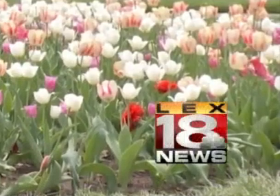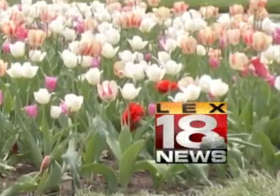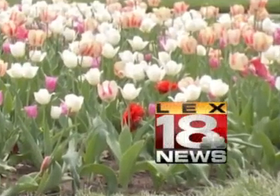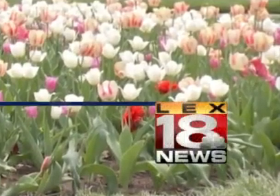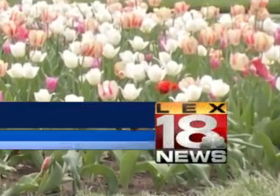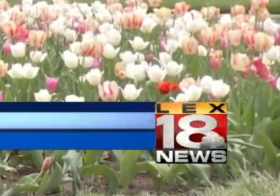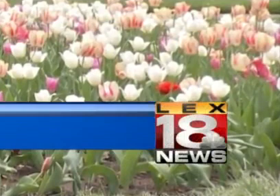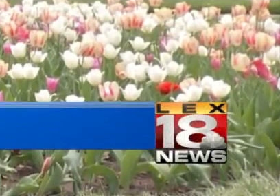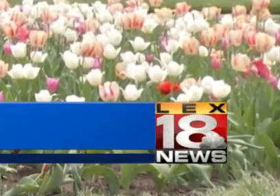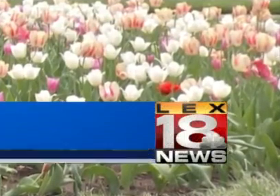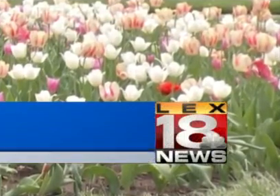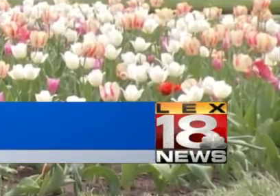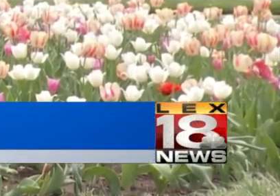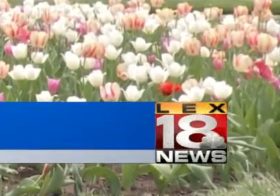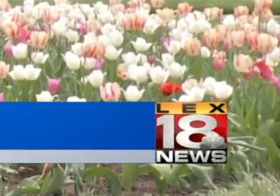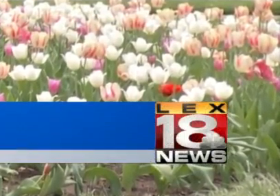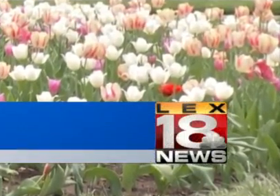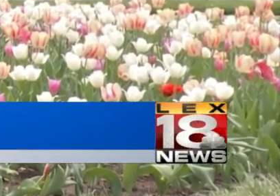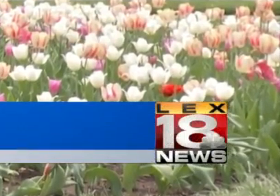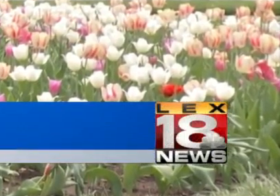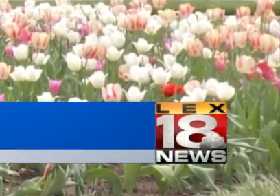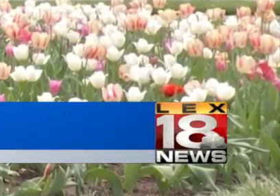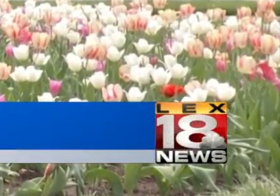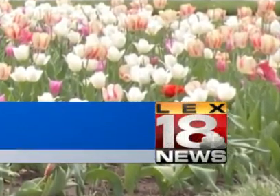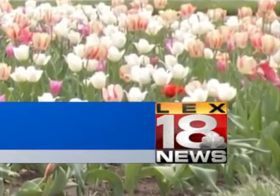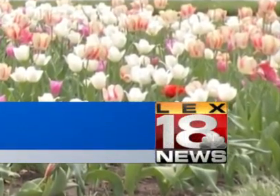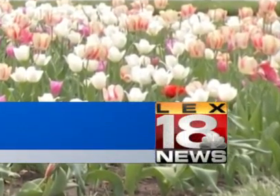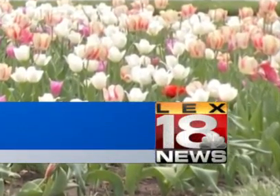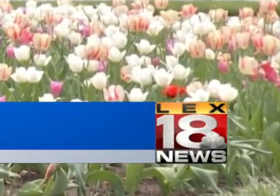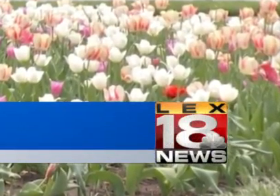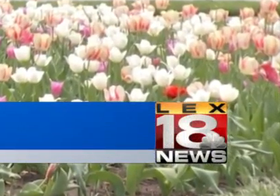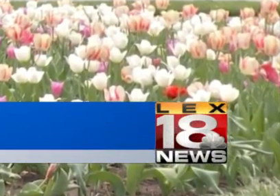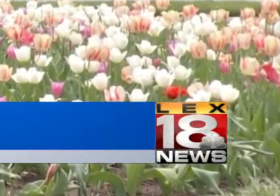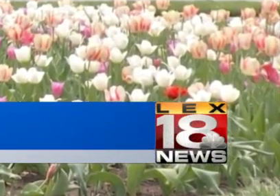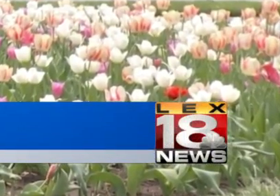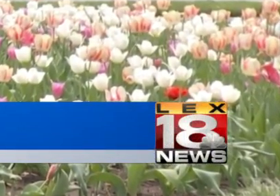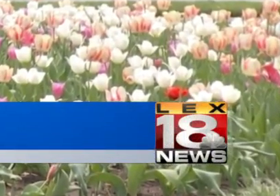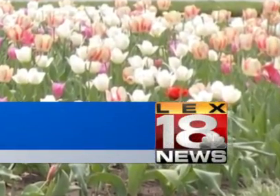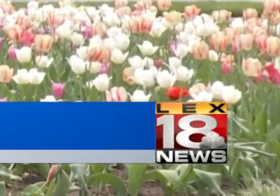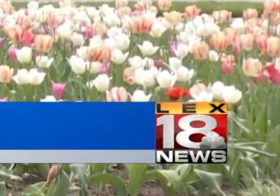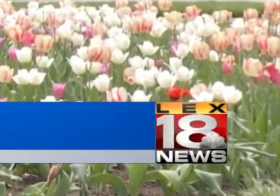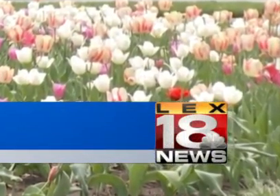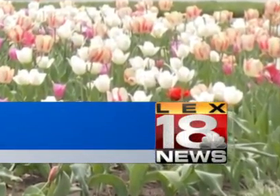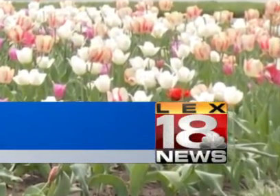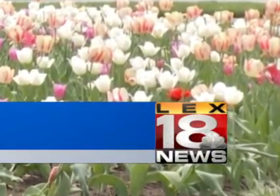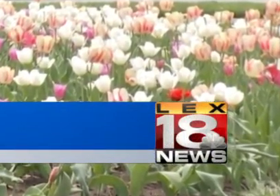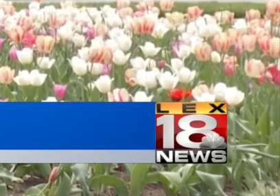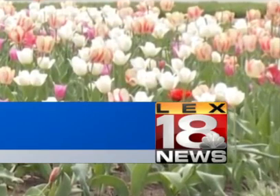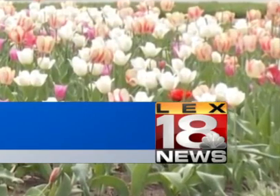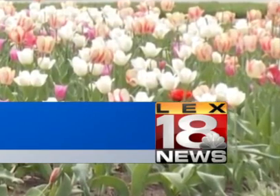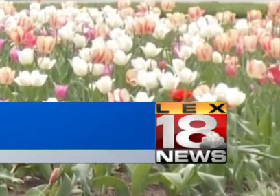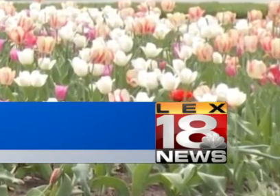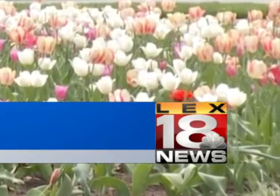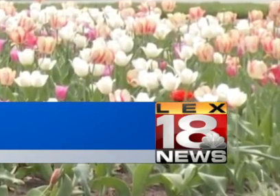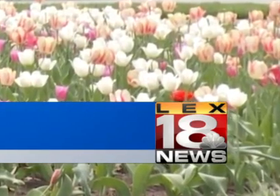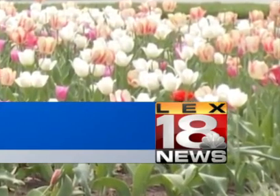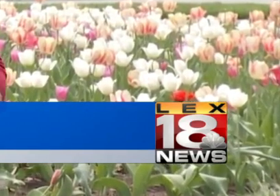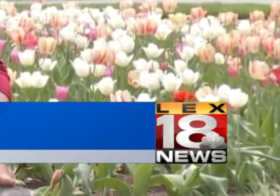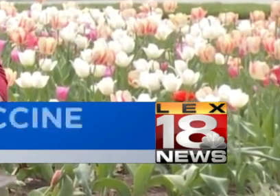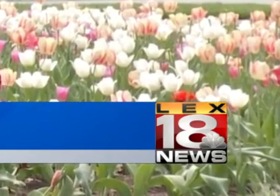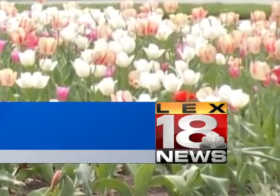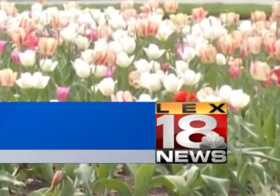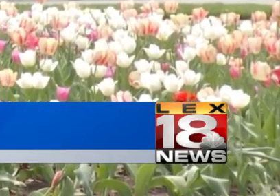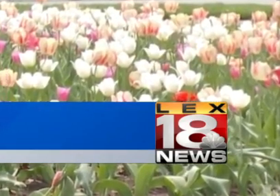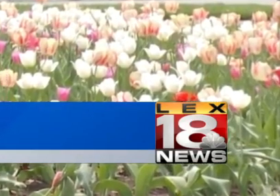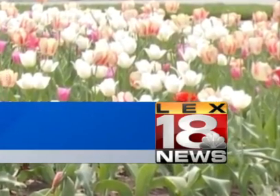Kentucky mainly uses Pfizer and Moderna, so the governor says there was very little Johnson & Johnson vaccine to